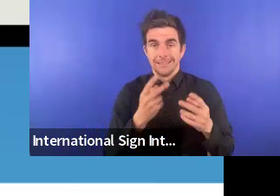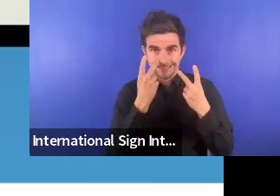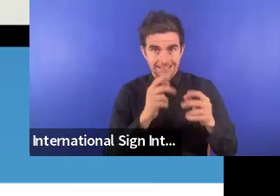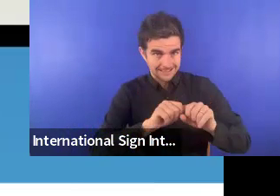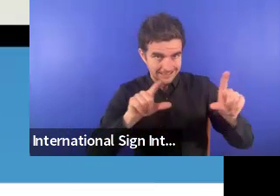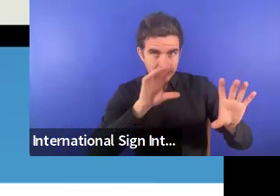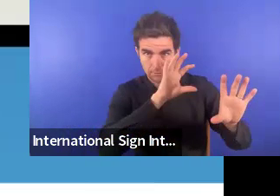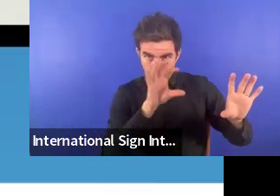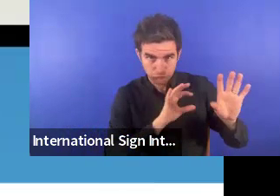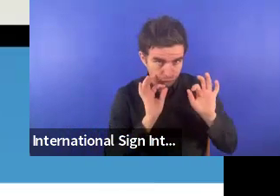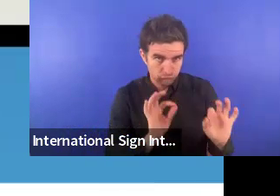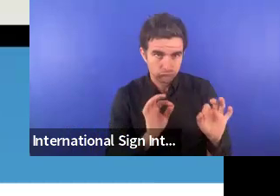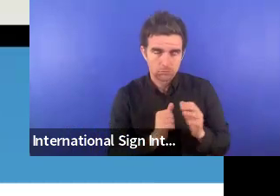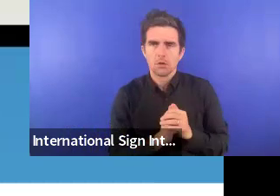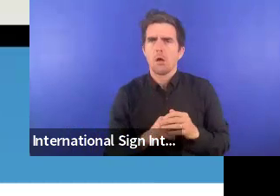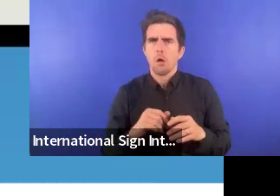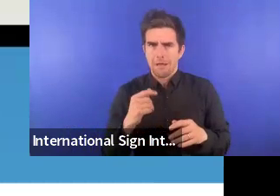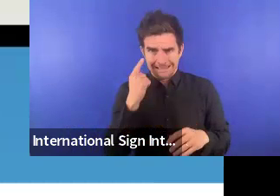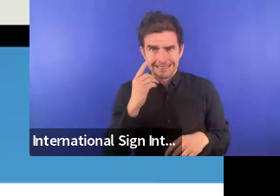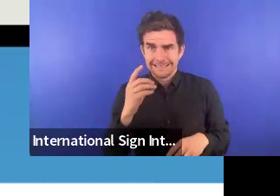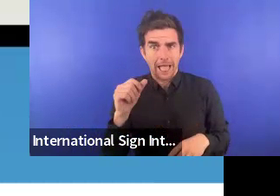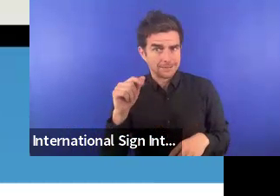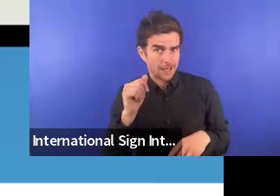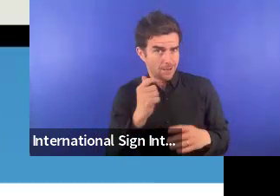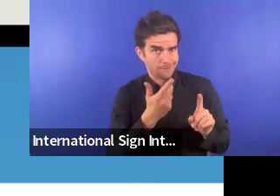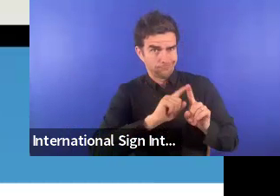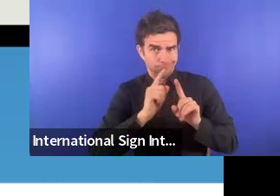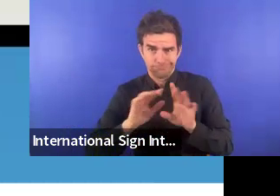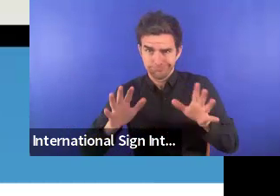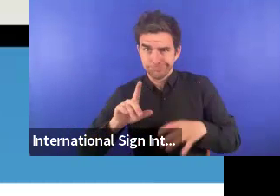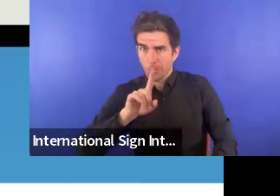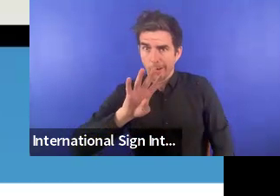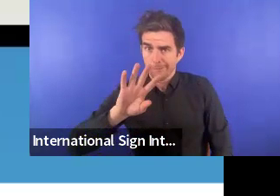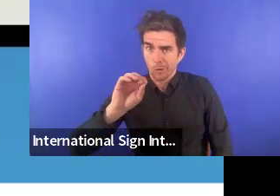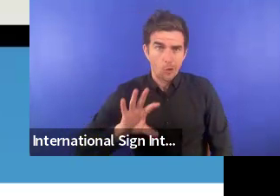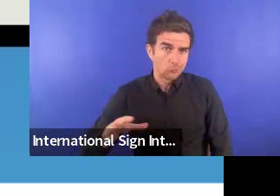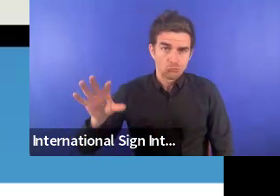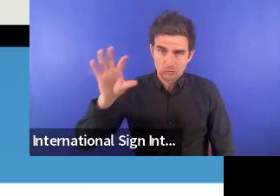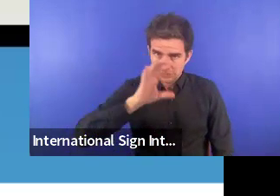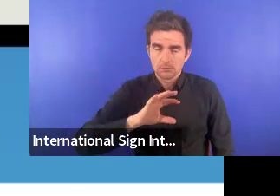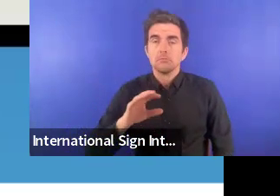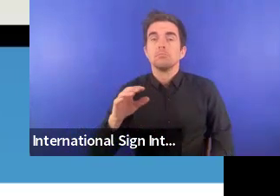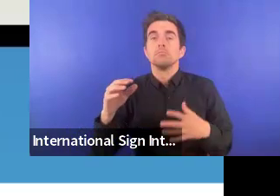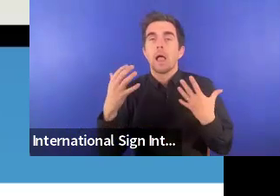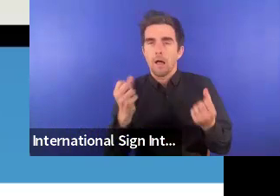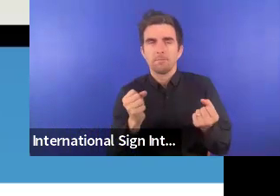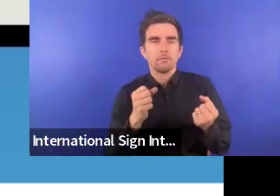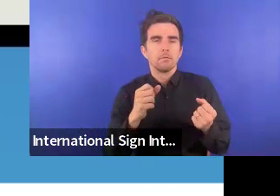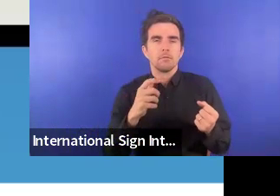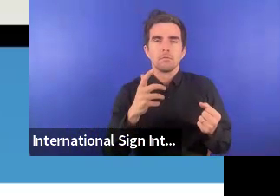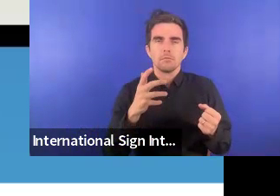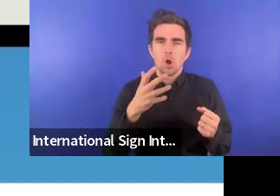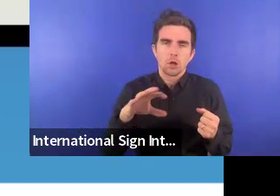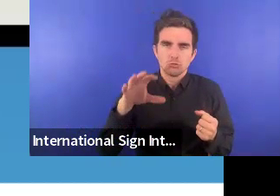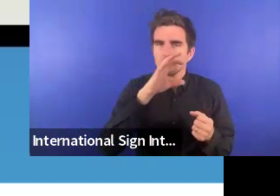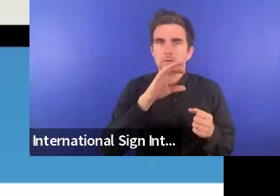been obtained from different sources, including civil society. And so that can be helpful. You can sort out, when